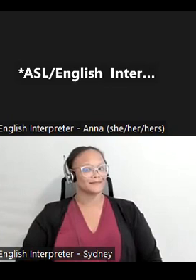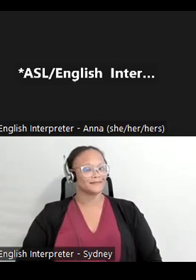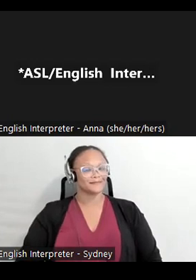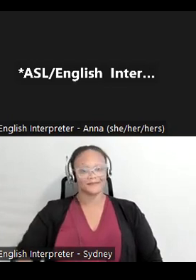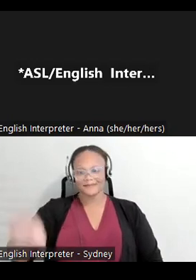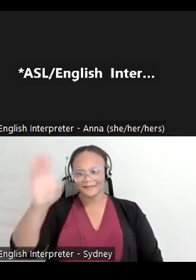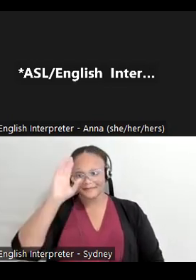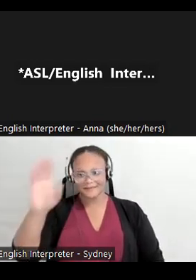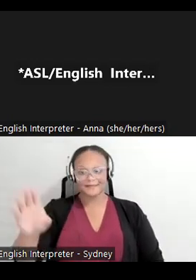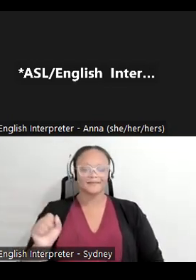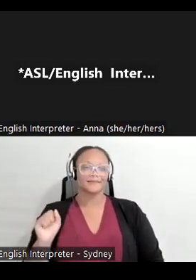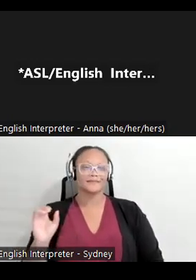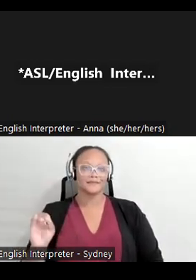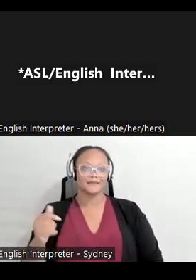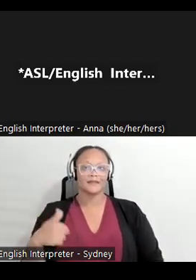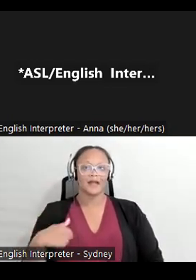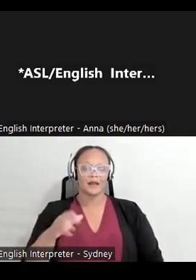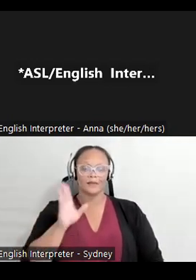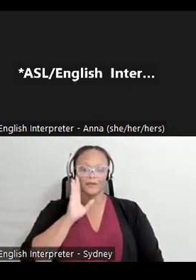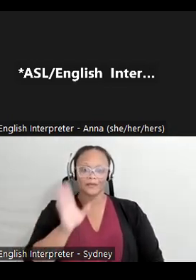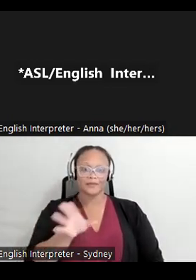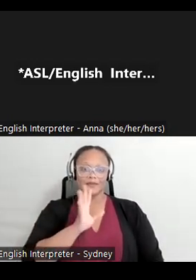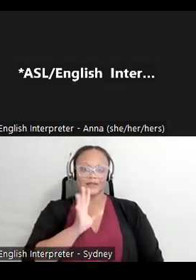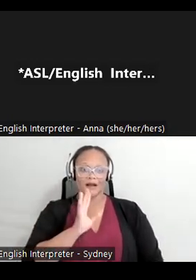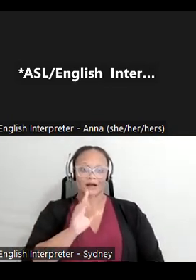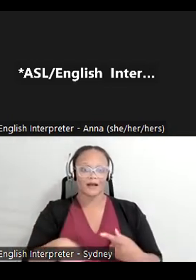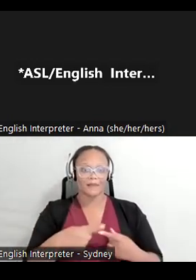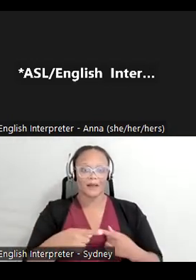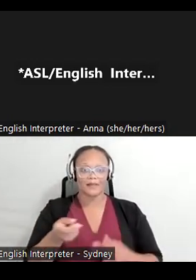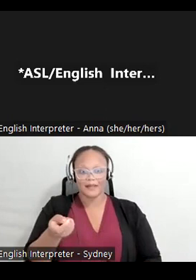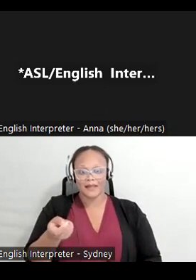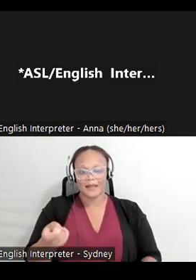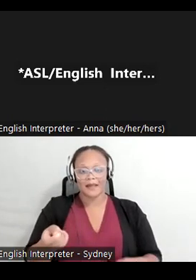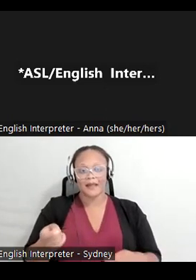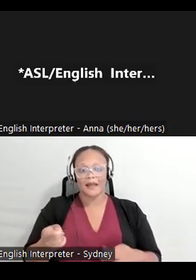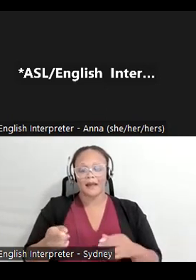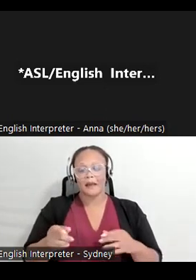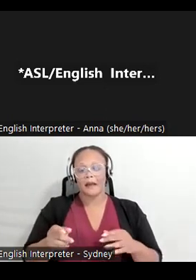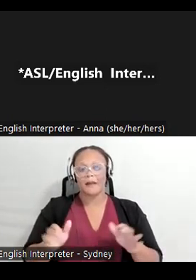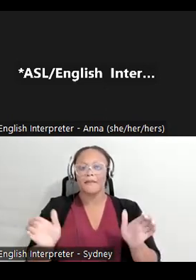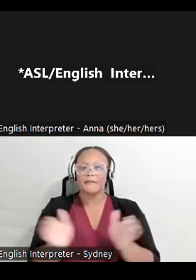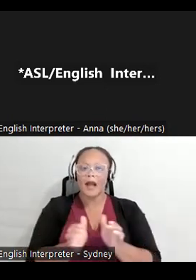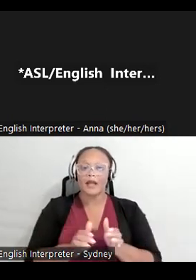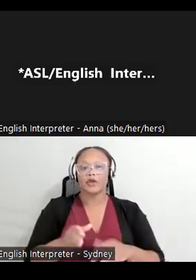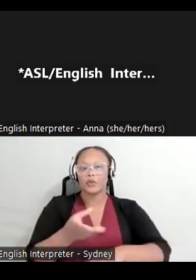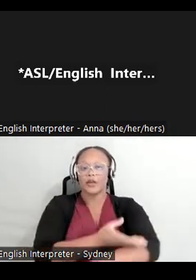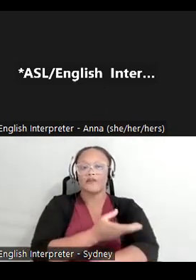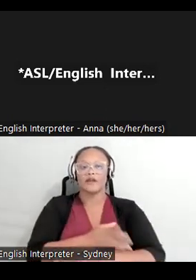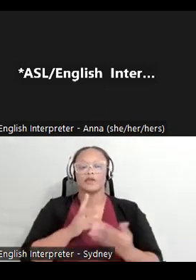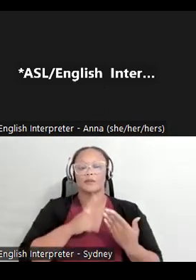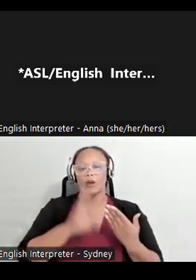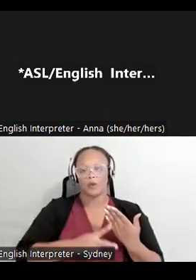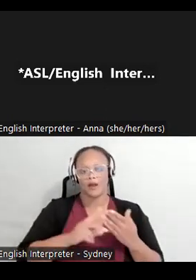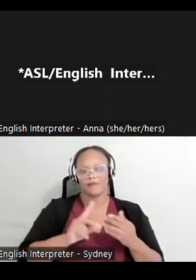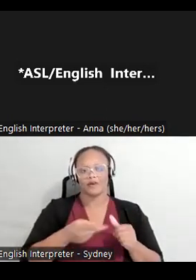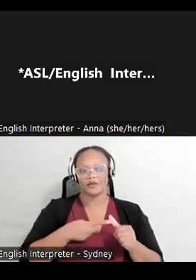Hello, so I'm going to go ahead and talk about the minor renovation grant program first. A total of